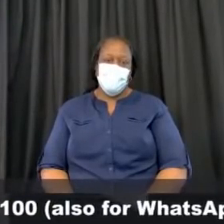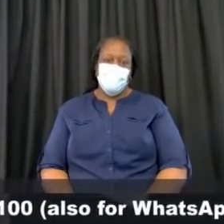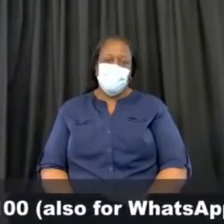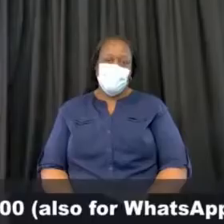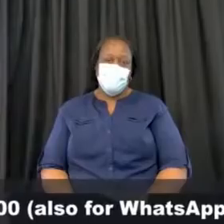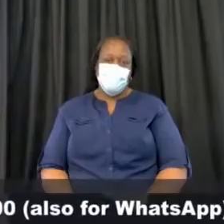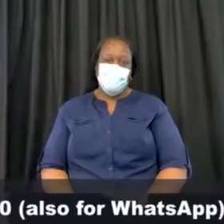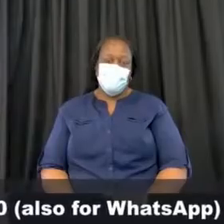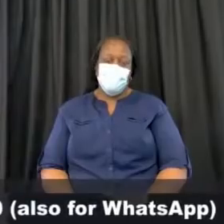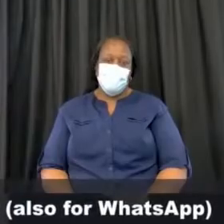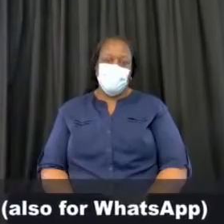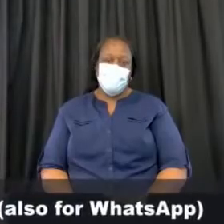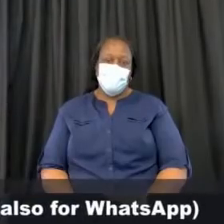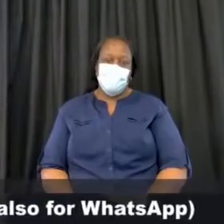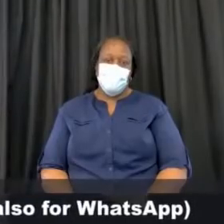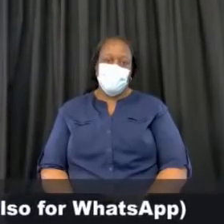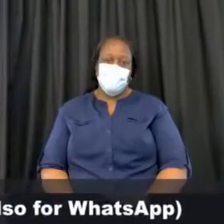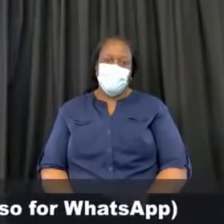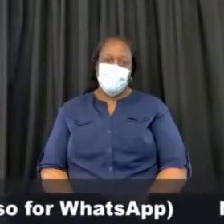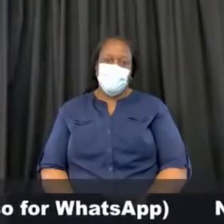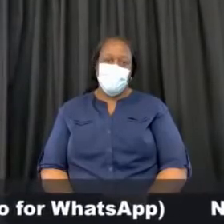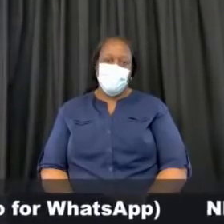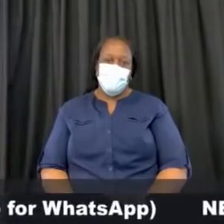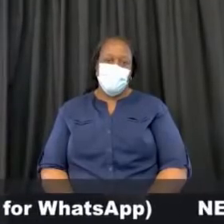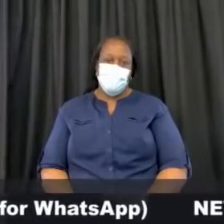Thank you, Dr. Wilkinson.